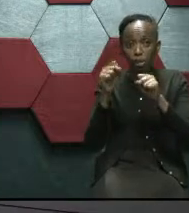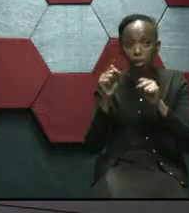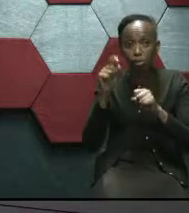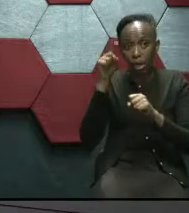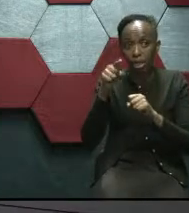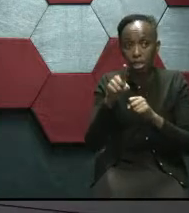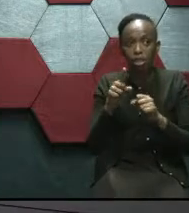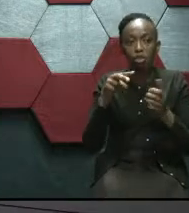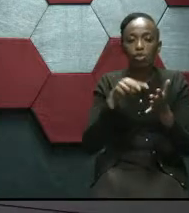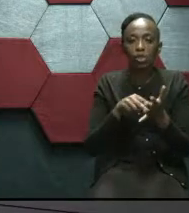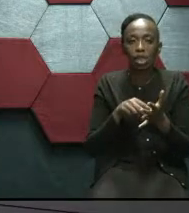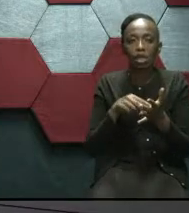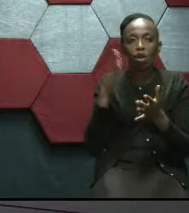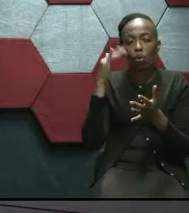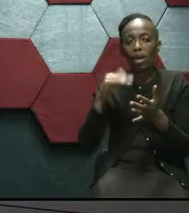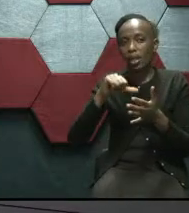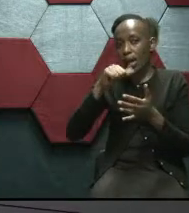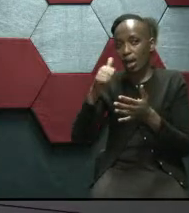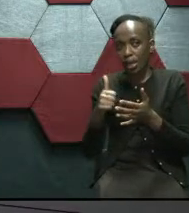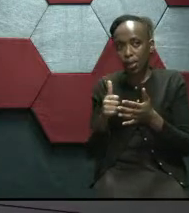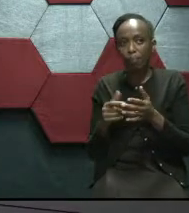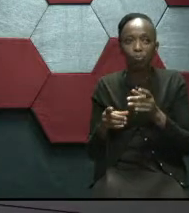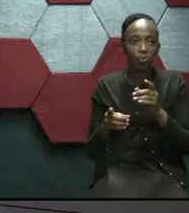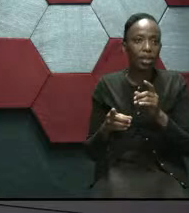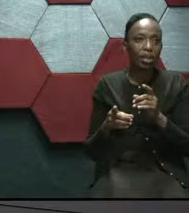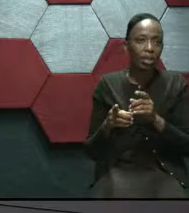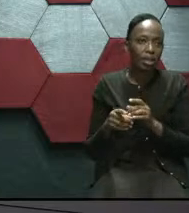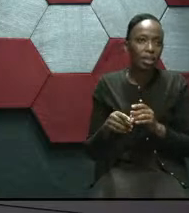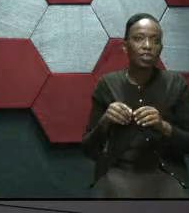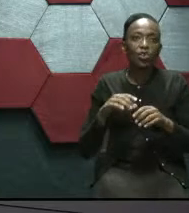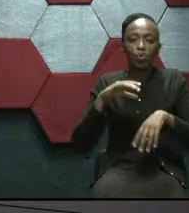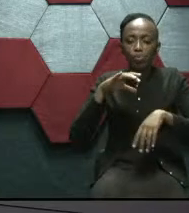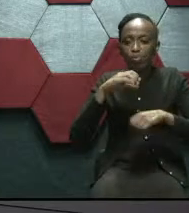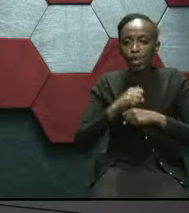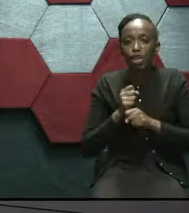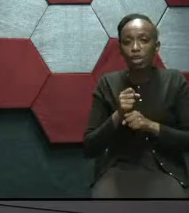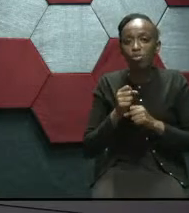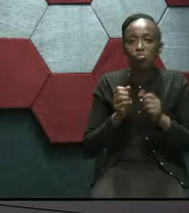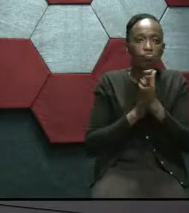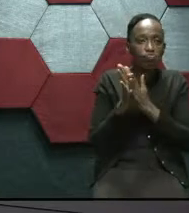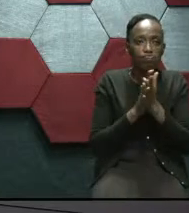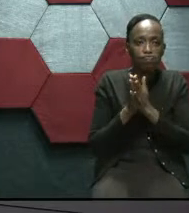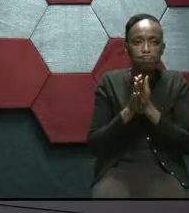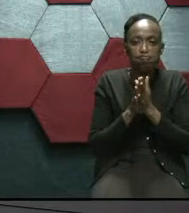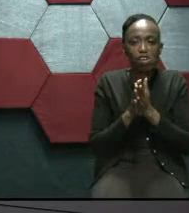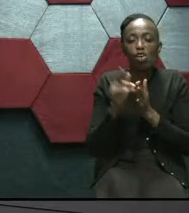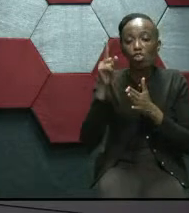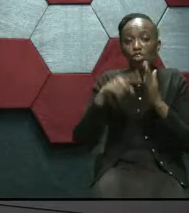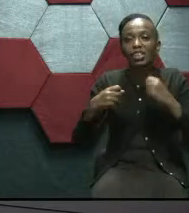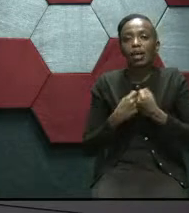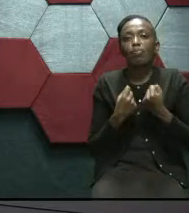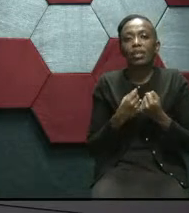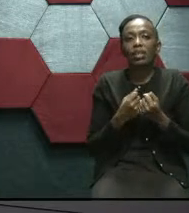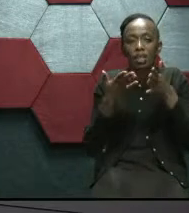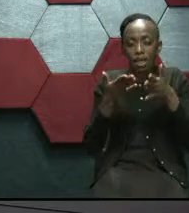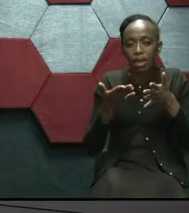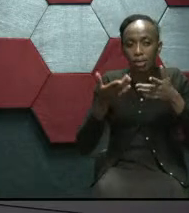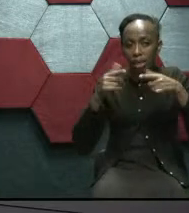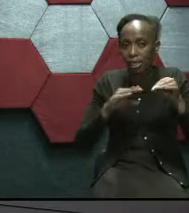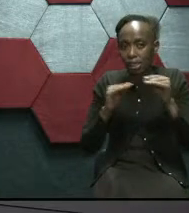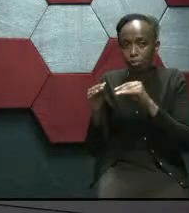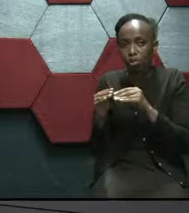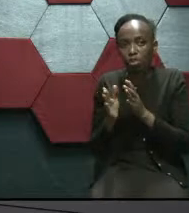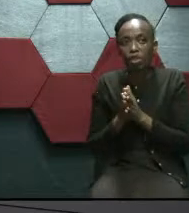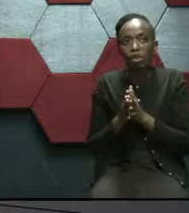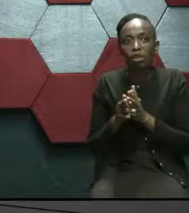to stand up, because the next performance is going to get you a little warmed up and a little excited for what's coming up to go. So let's head over to